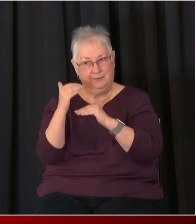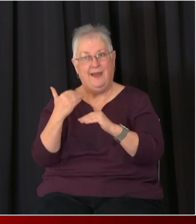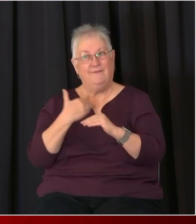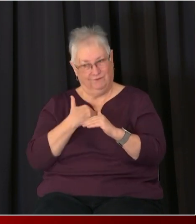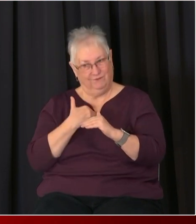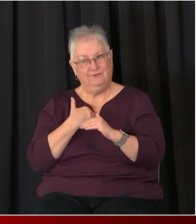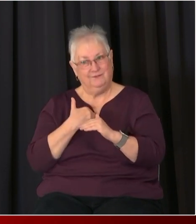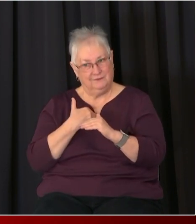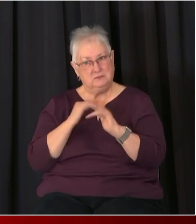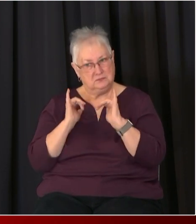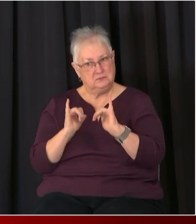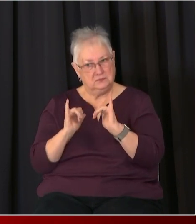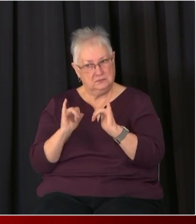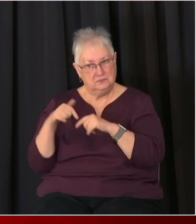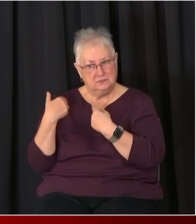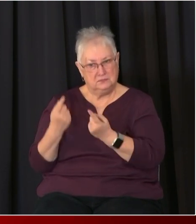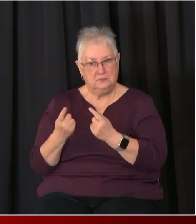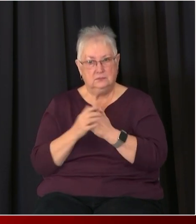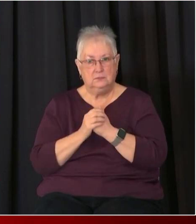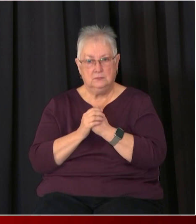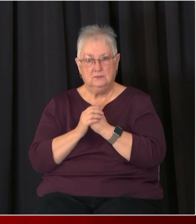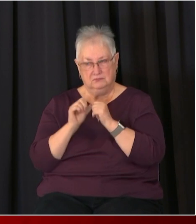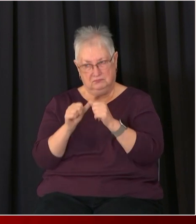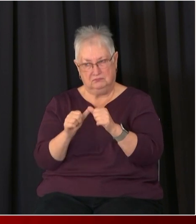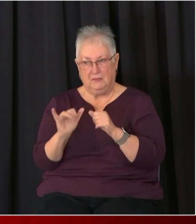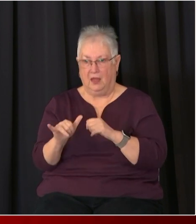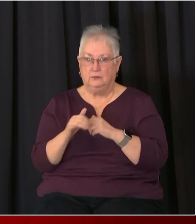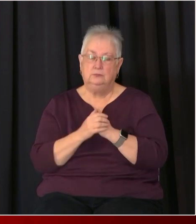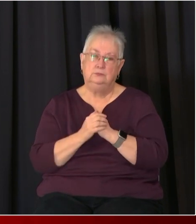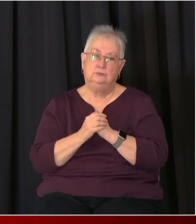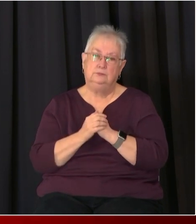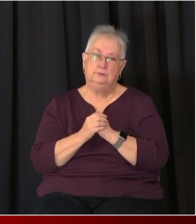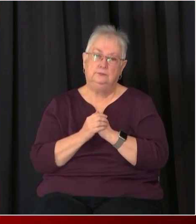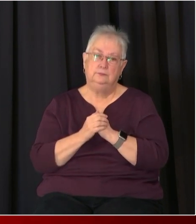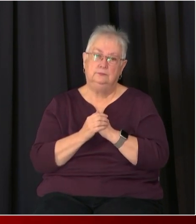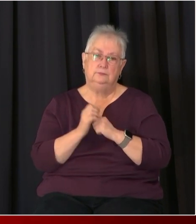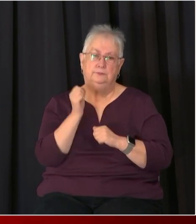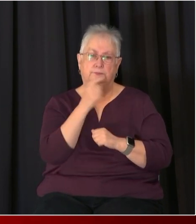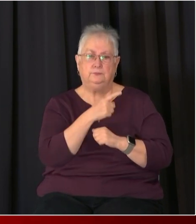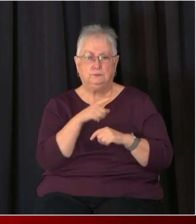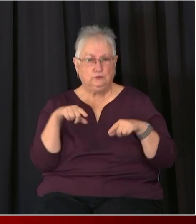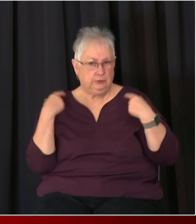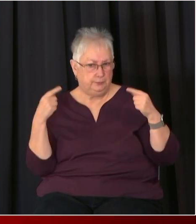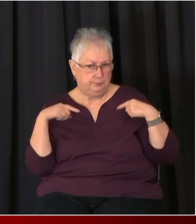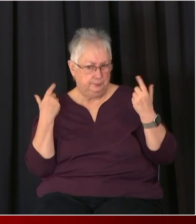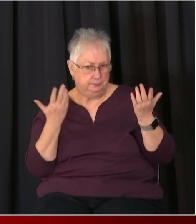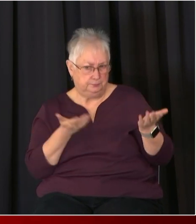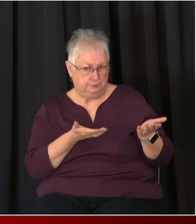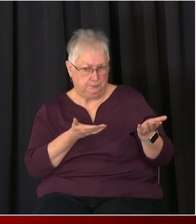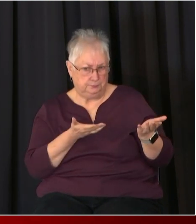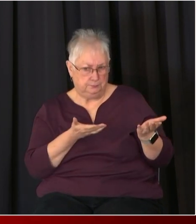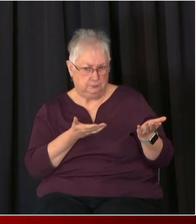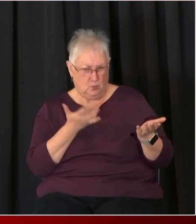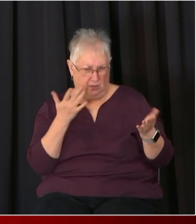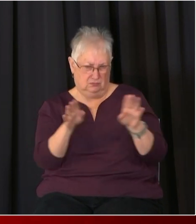that will remain. Yes. Why were gyms closed altogether,